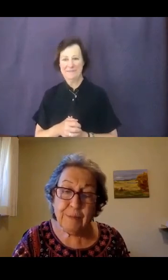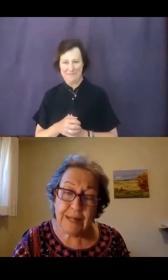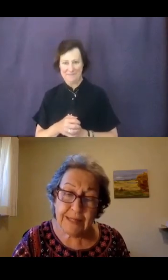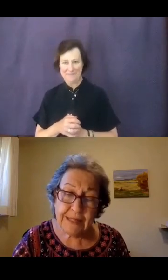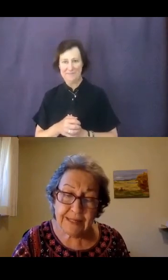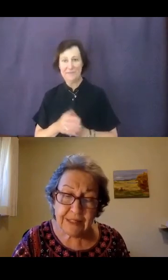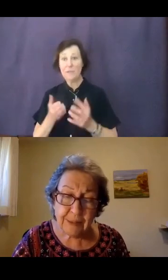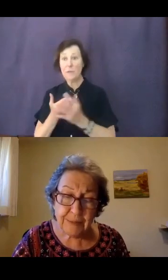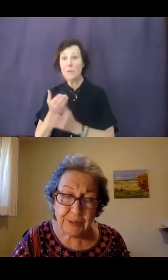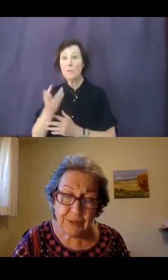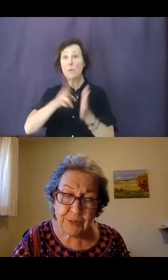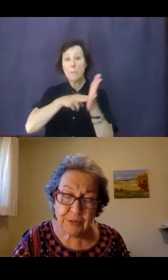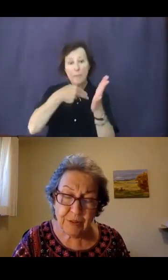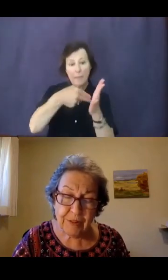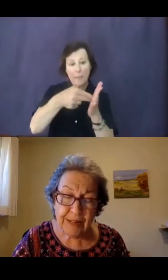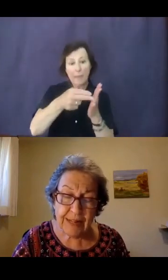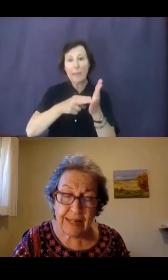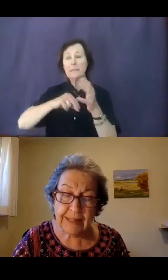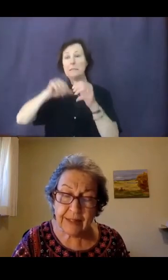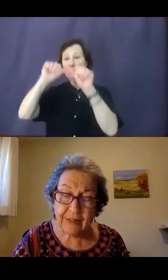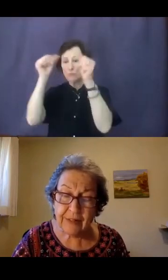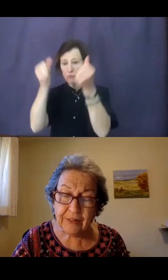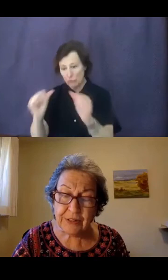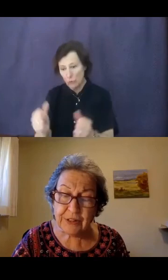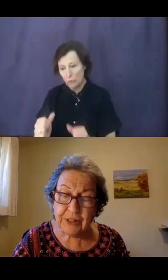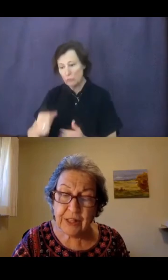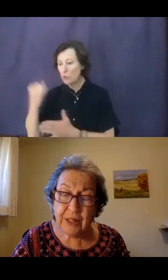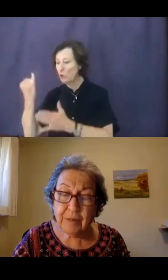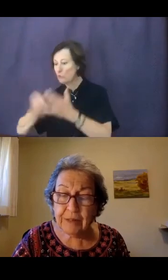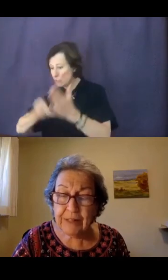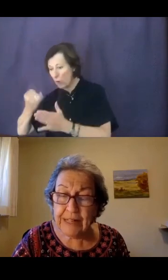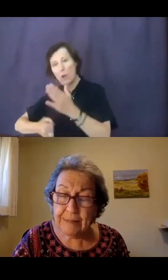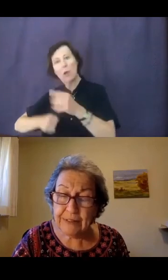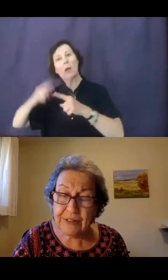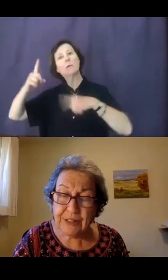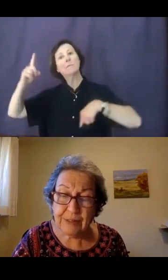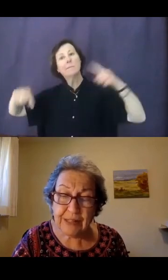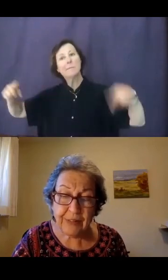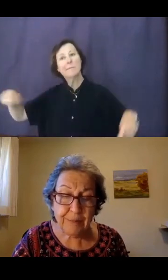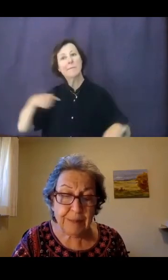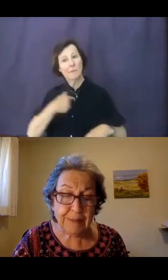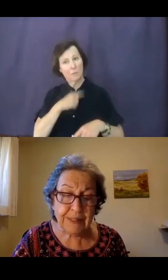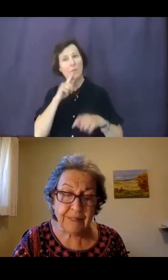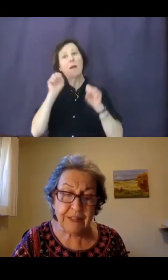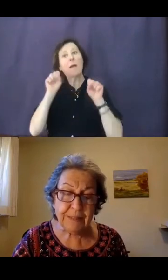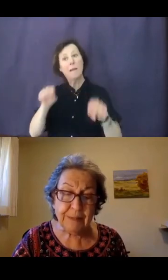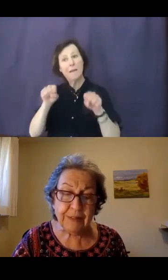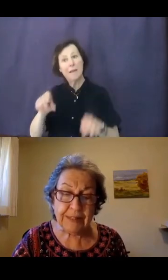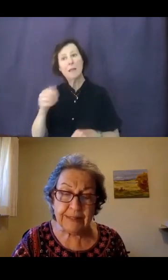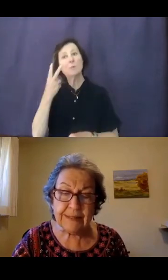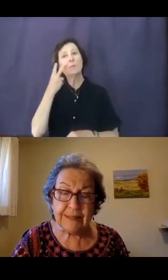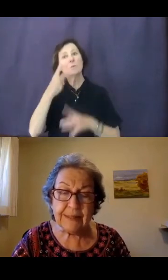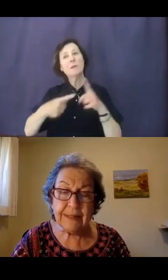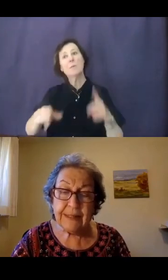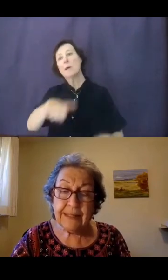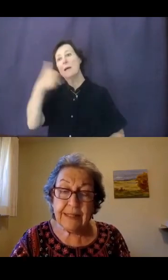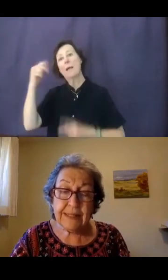Through painting, sculpture, drawing, and other arts, we are enabled to see what other peoples have